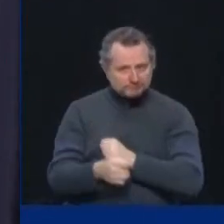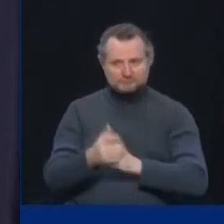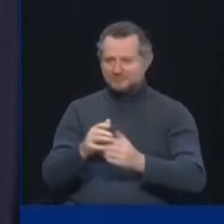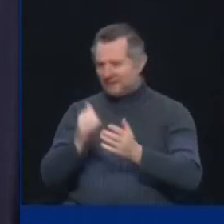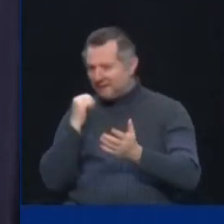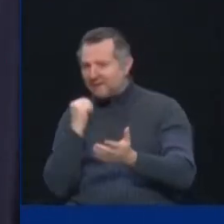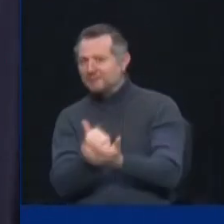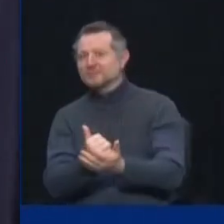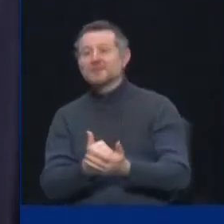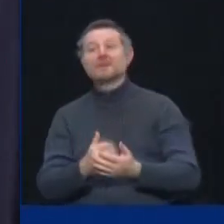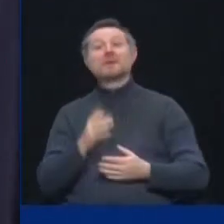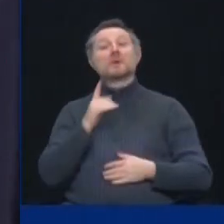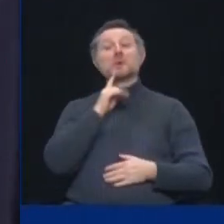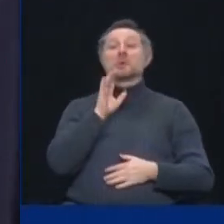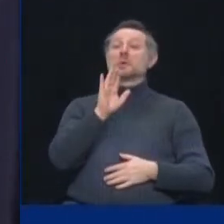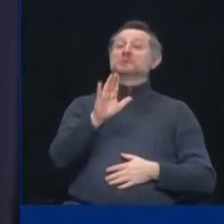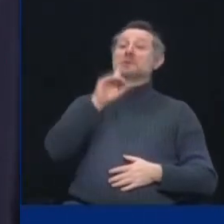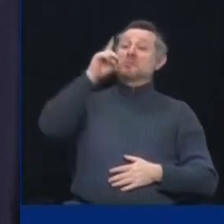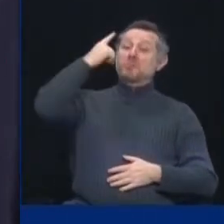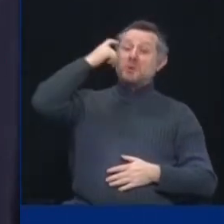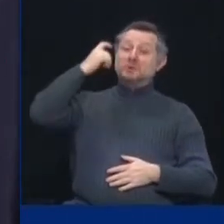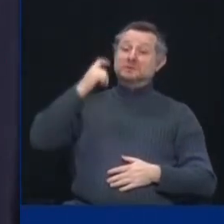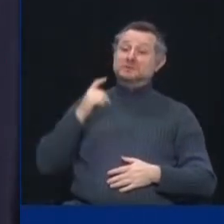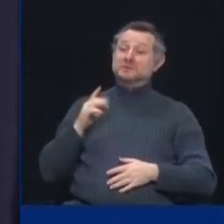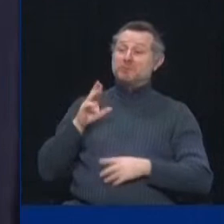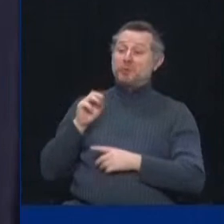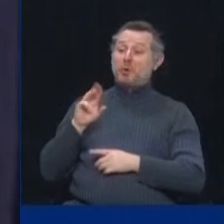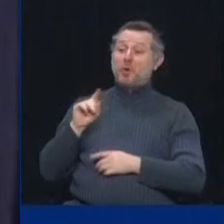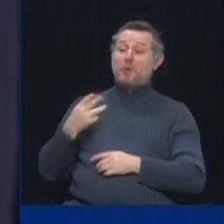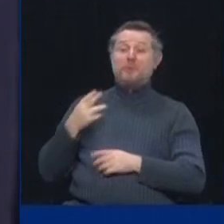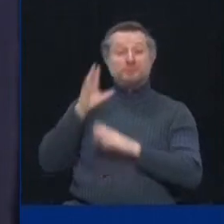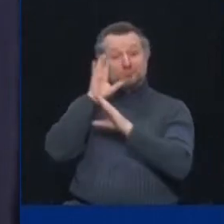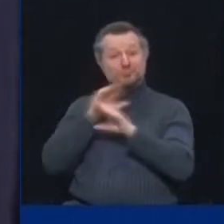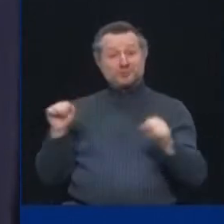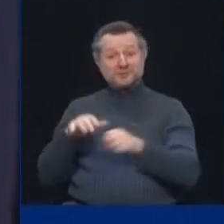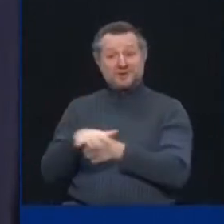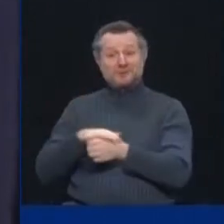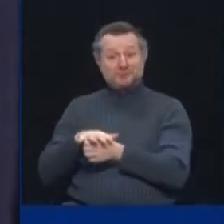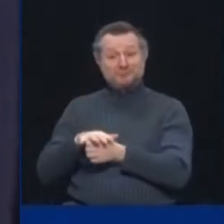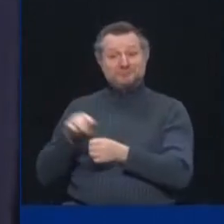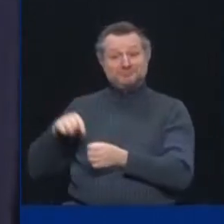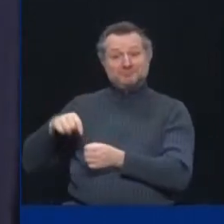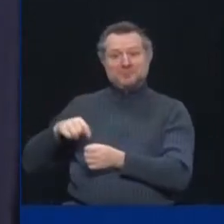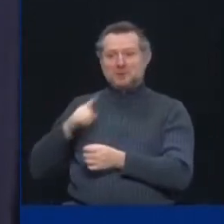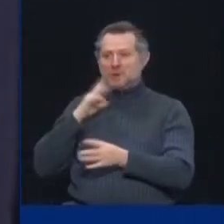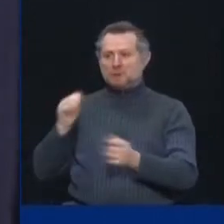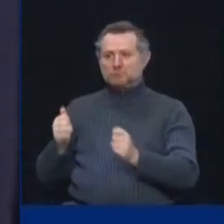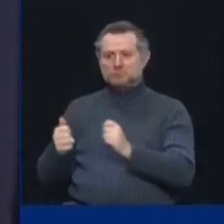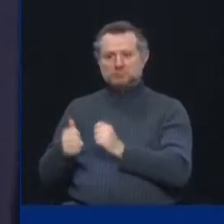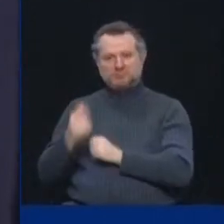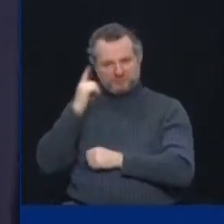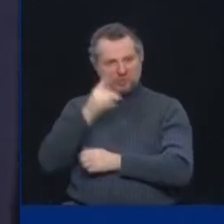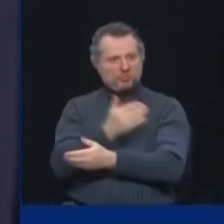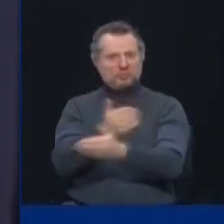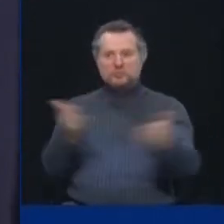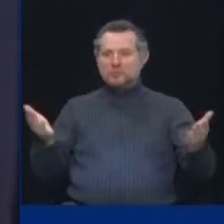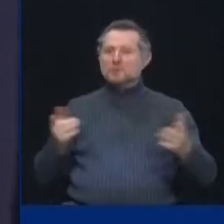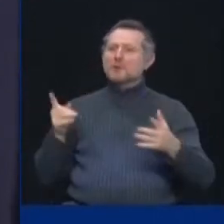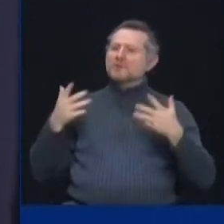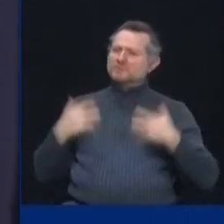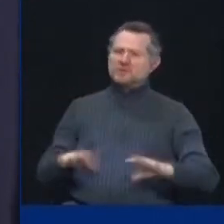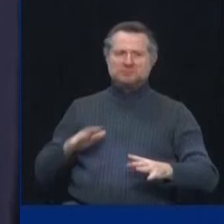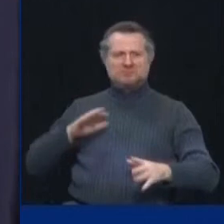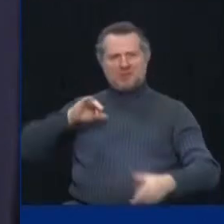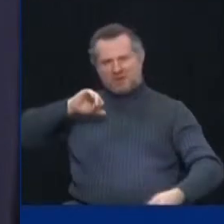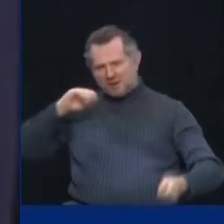Your borough president makes change for people, and he has transformed the Bronx and